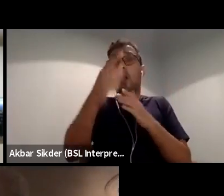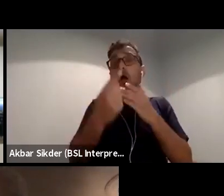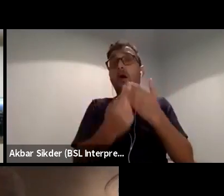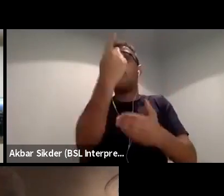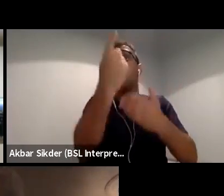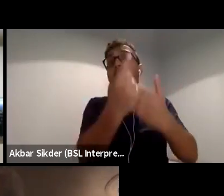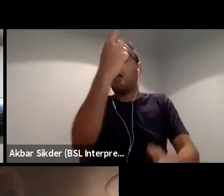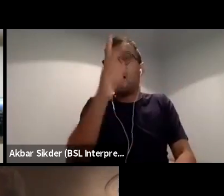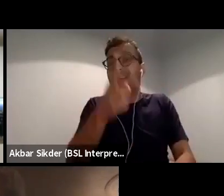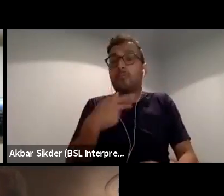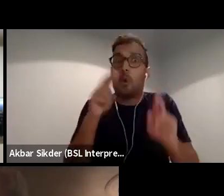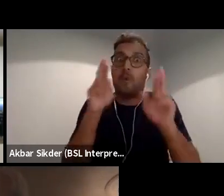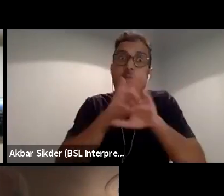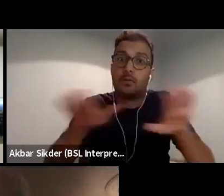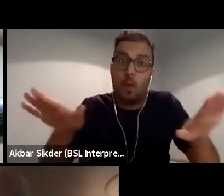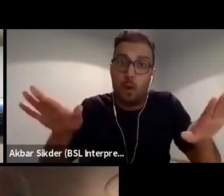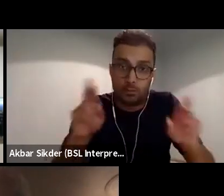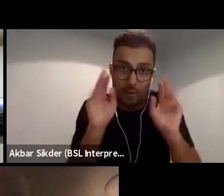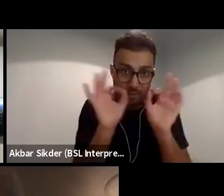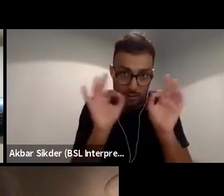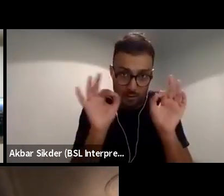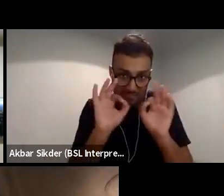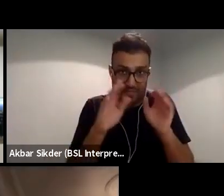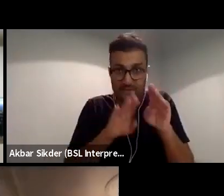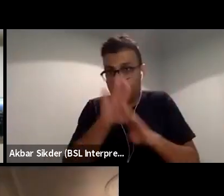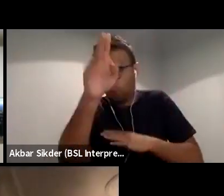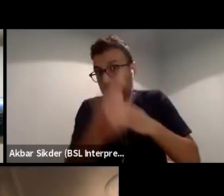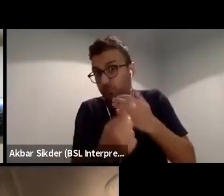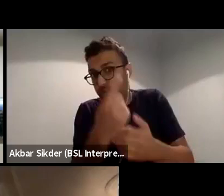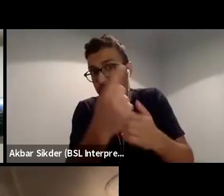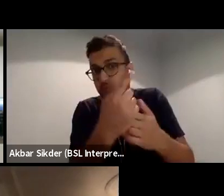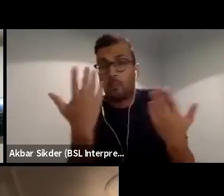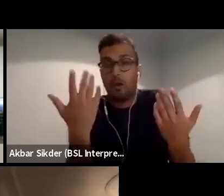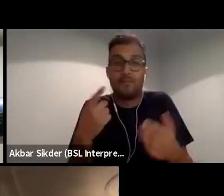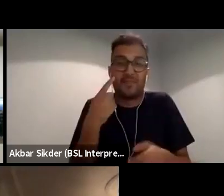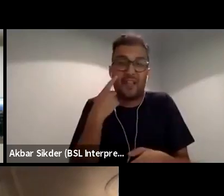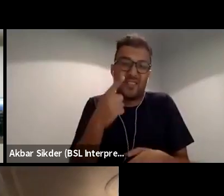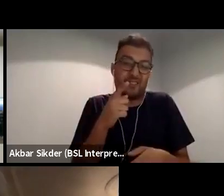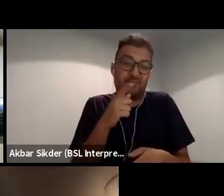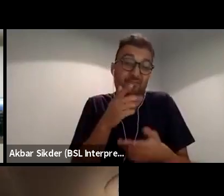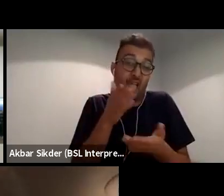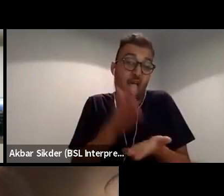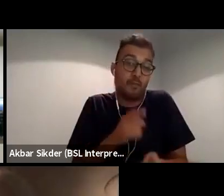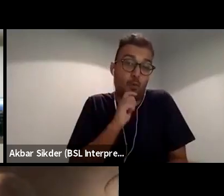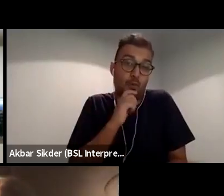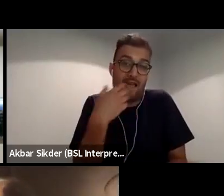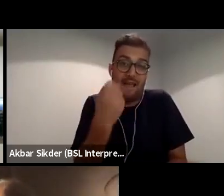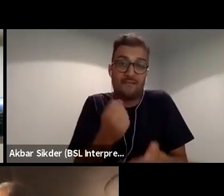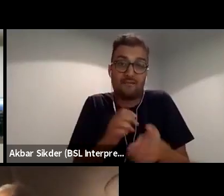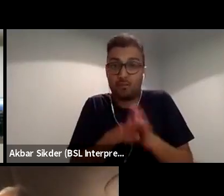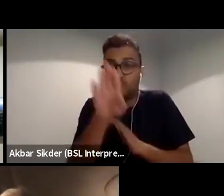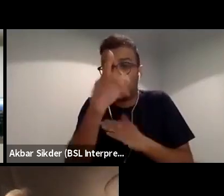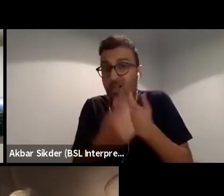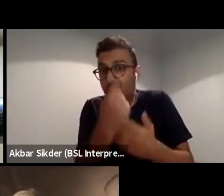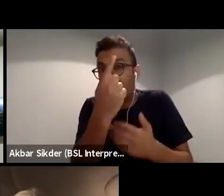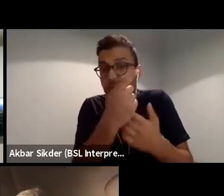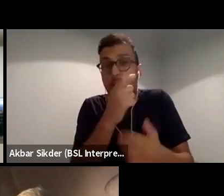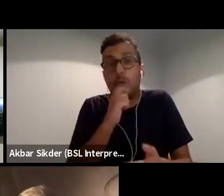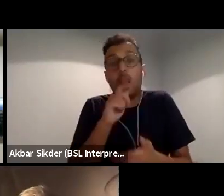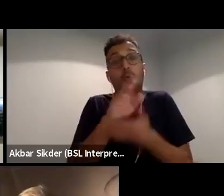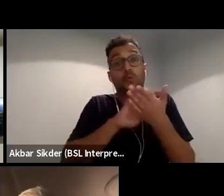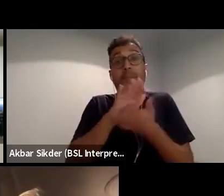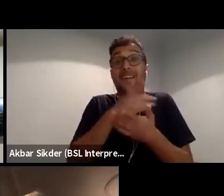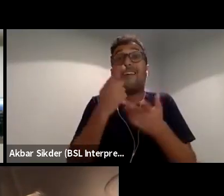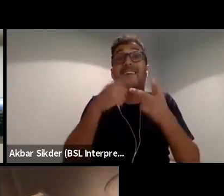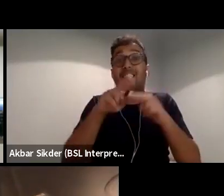there probably will be. And I think it would be, anybody could sort of analyze those future events and the news sort